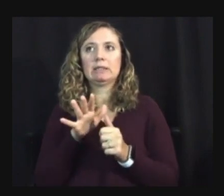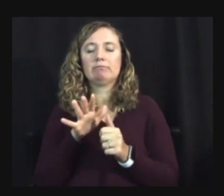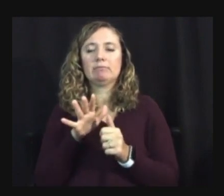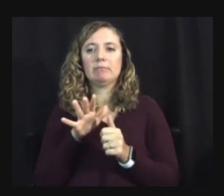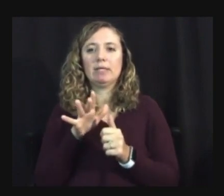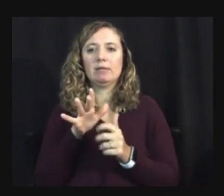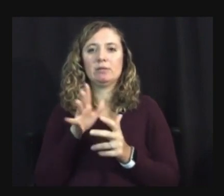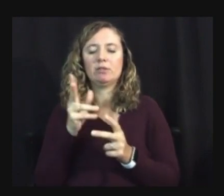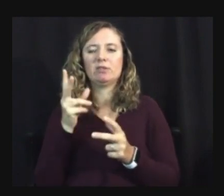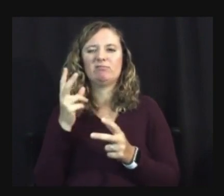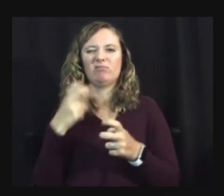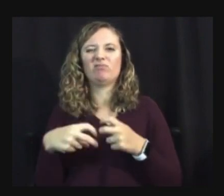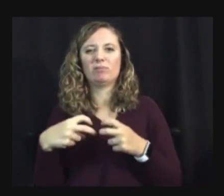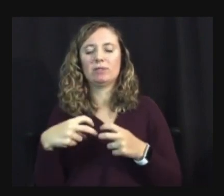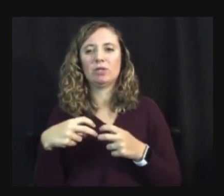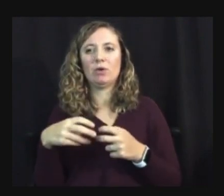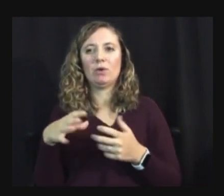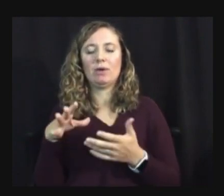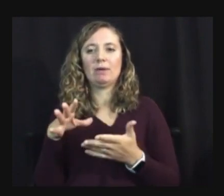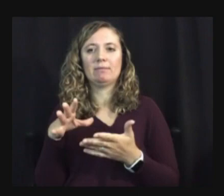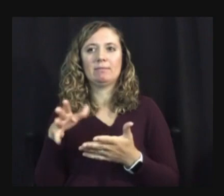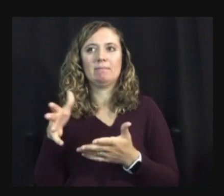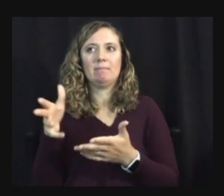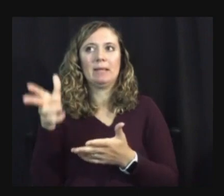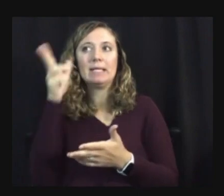to understand, if you call it that.